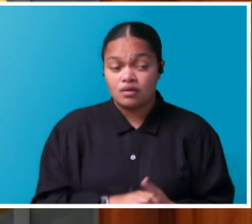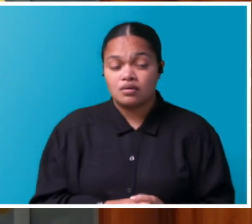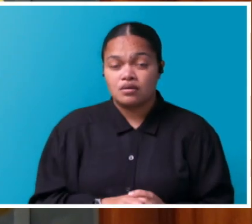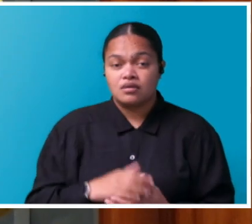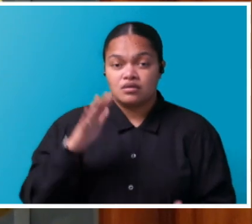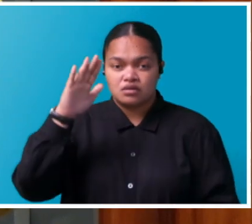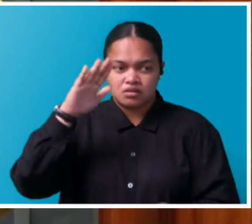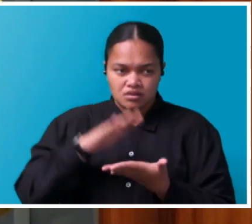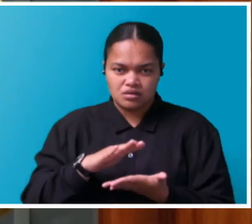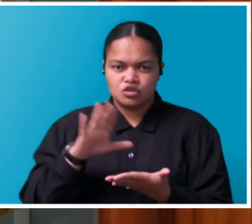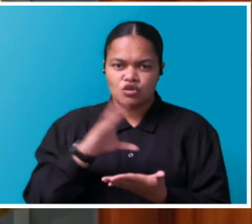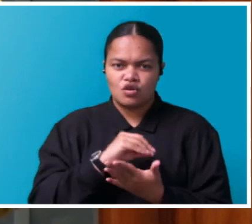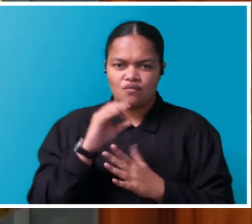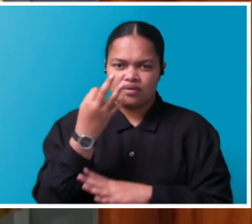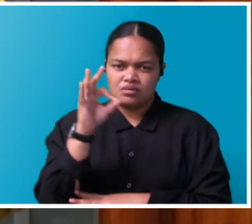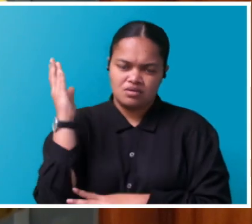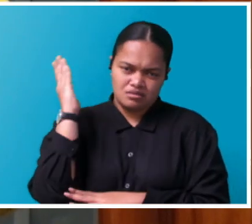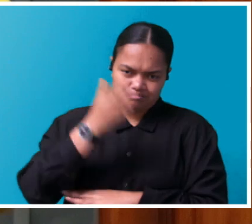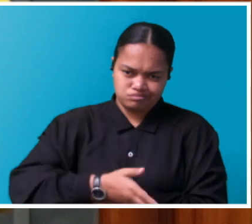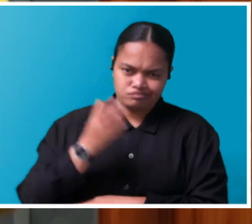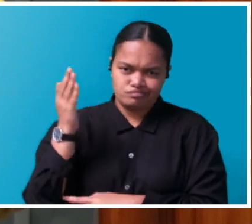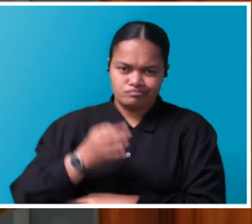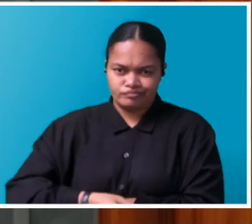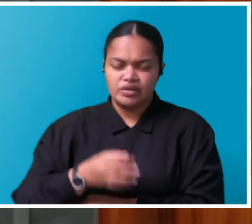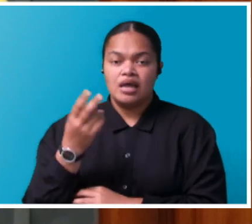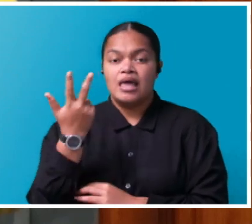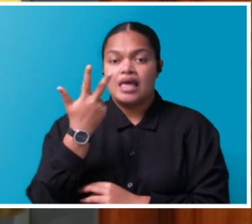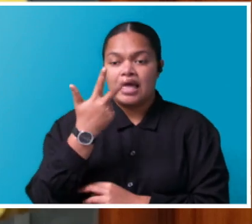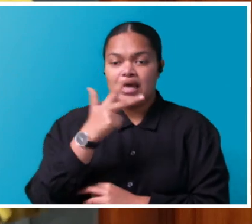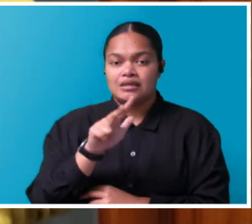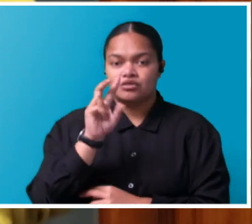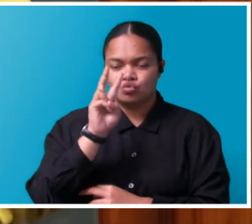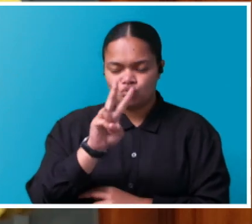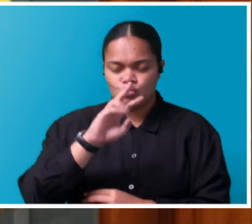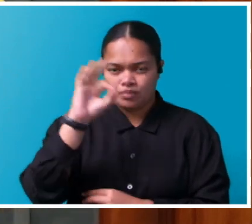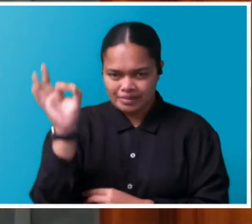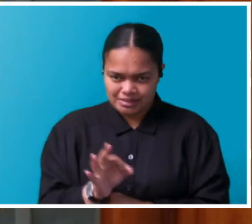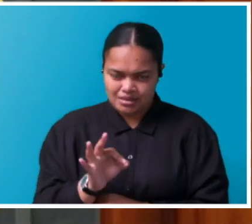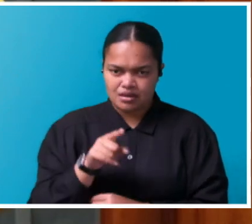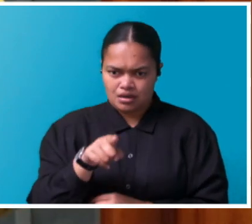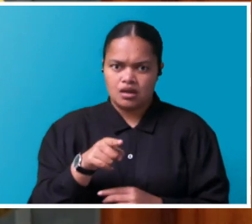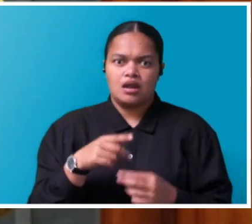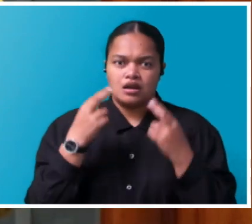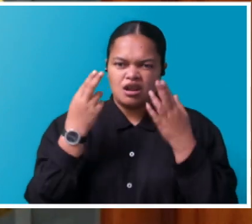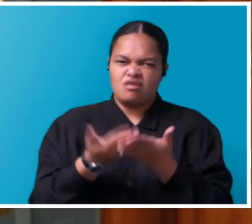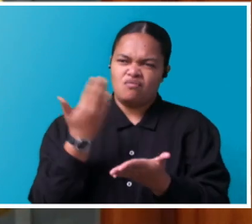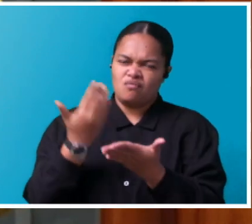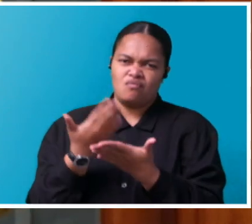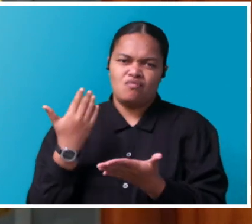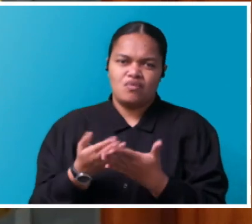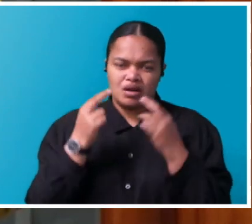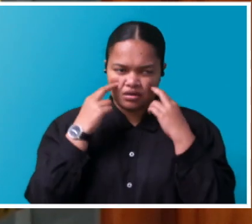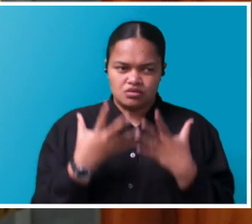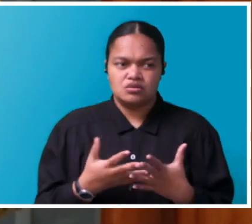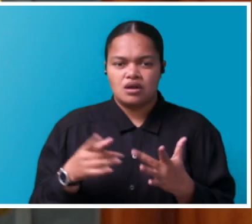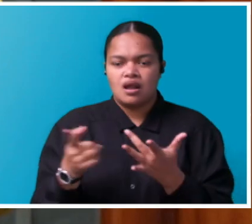of deforestation by 82%. That is the total removal of natural forests and the conversion of the area to